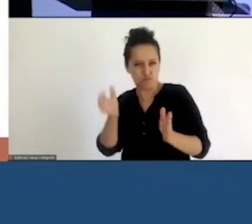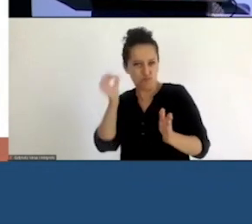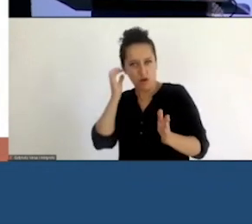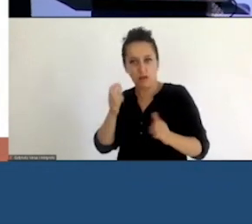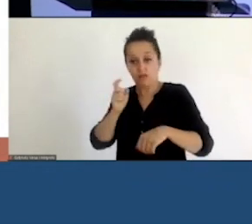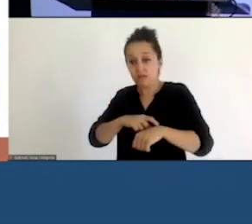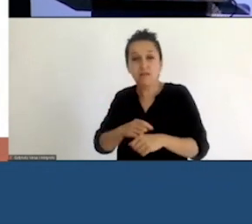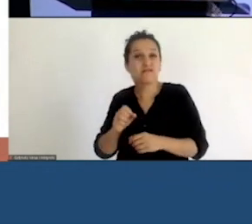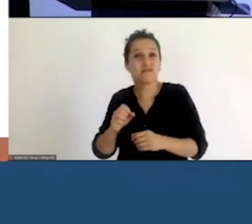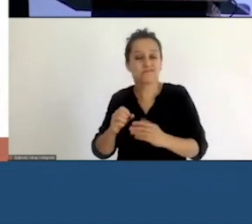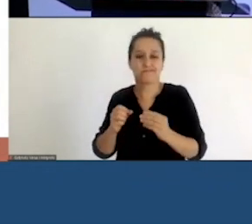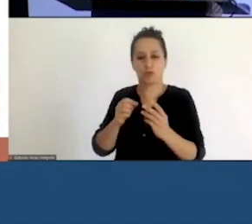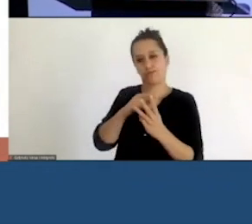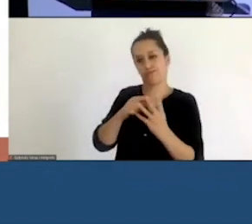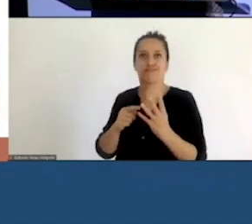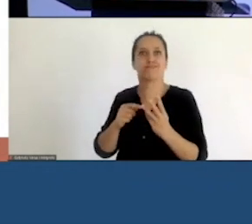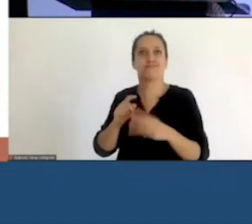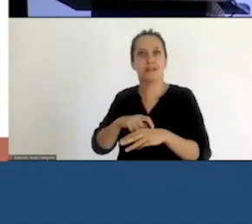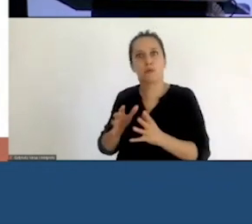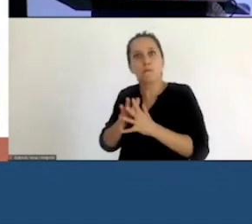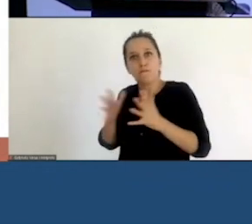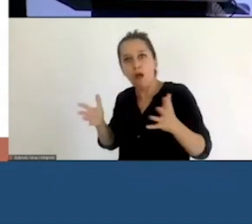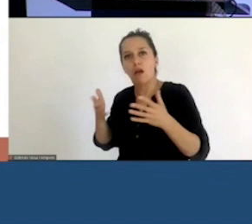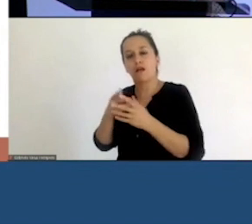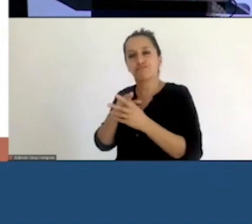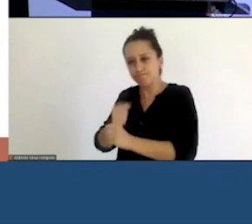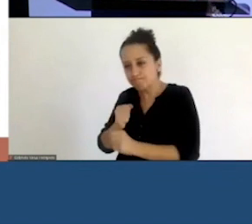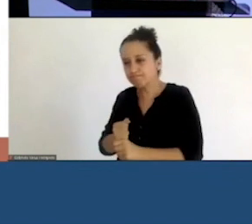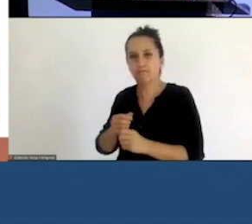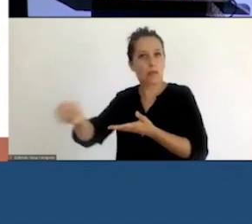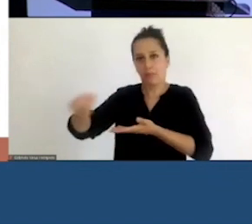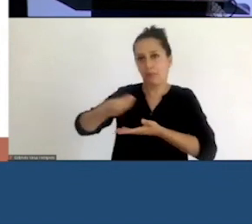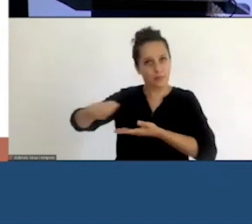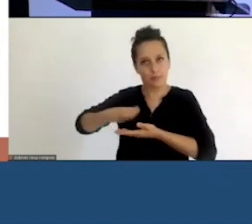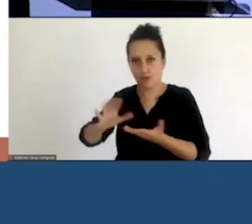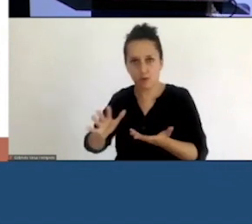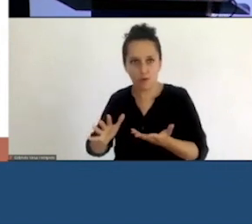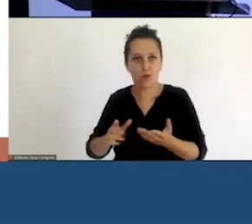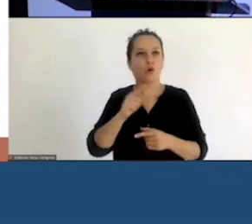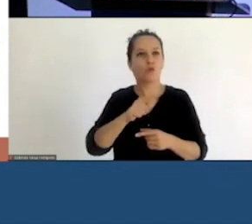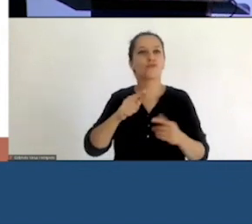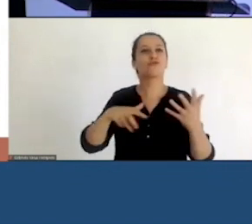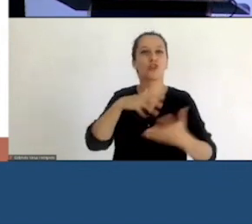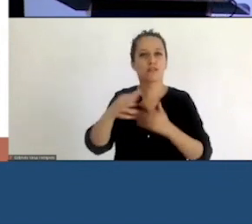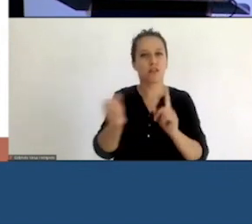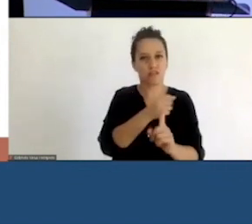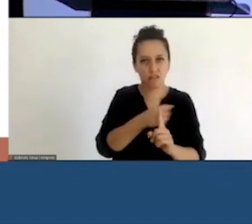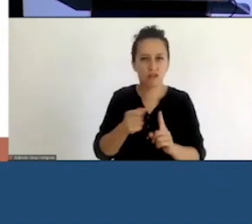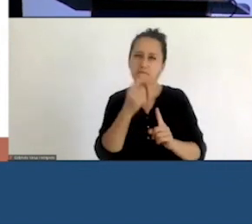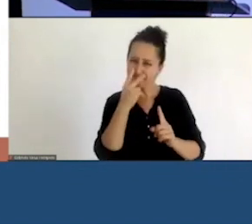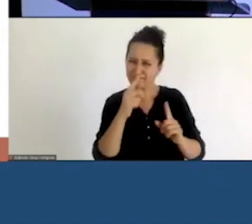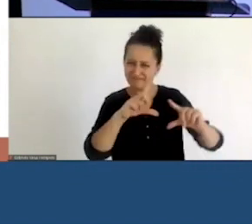A third of women, one in every three women is a victim of physical violence, and the